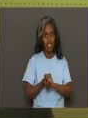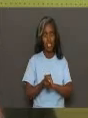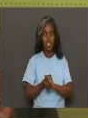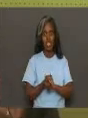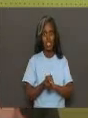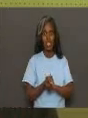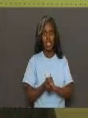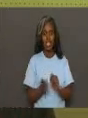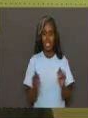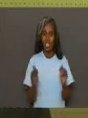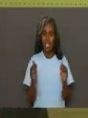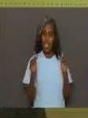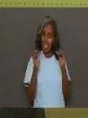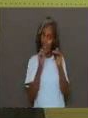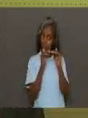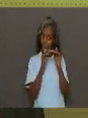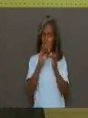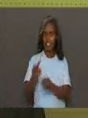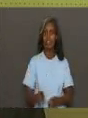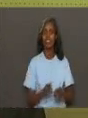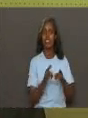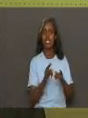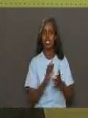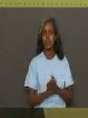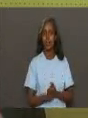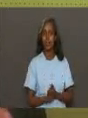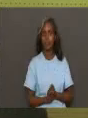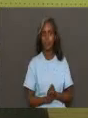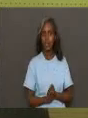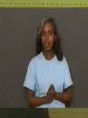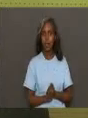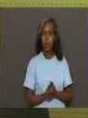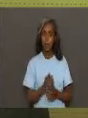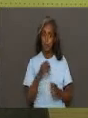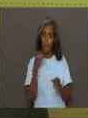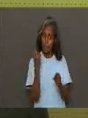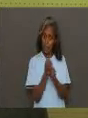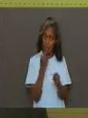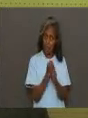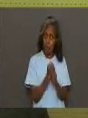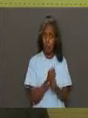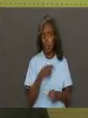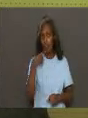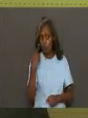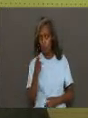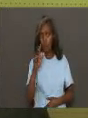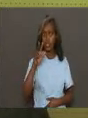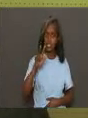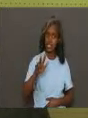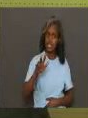an equivalent system by performing one of the